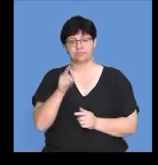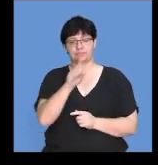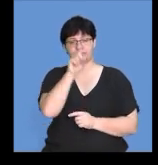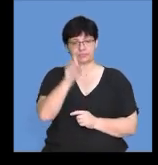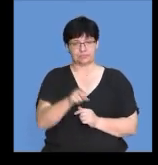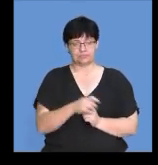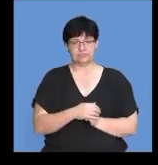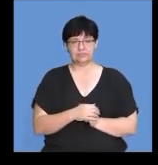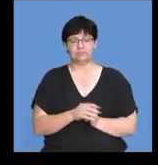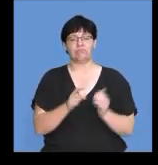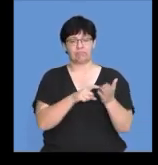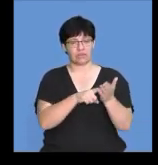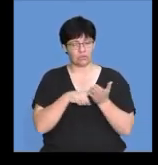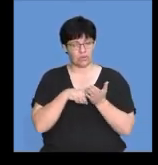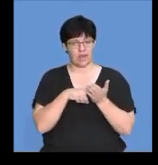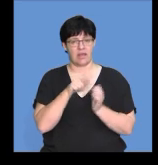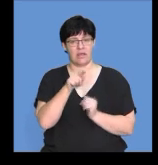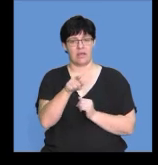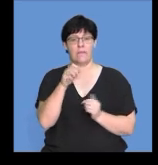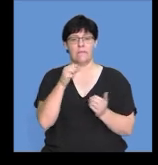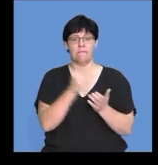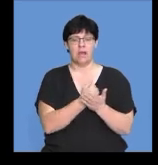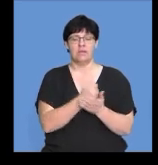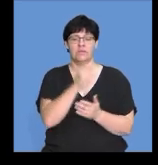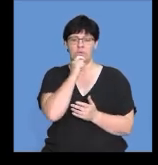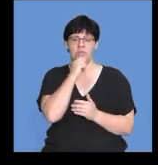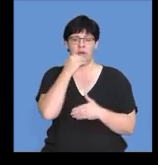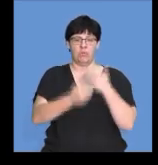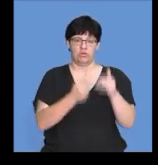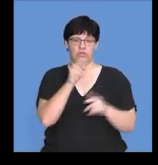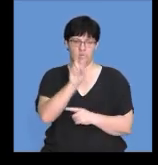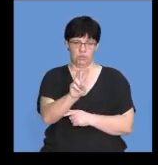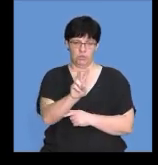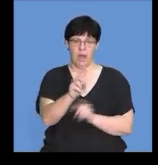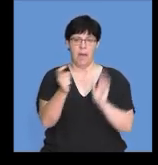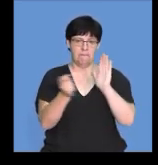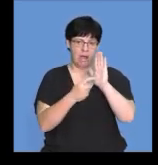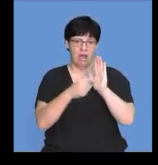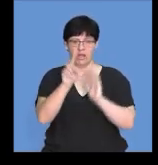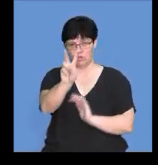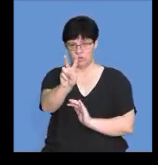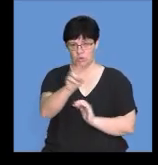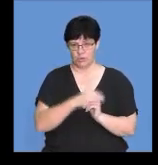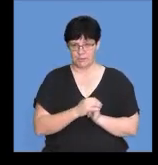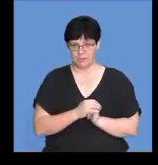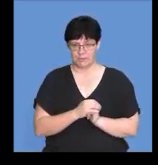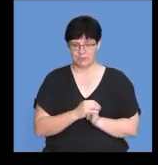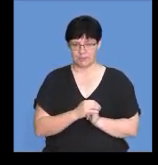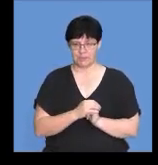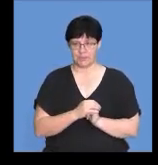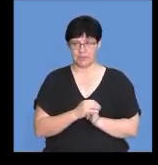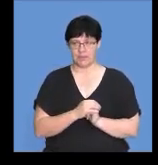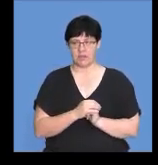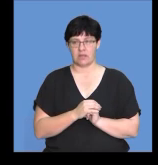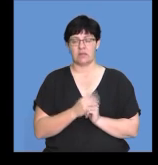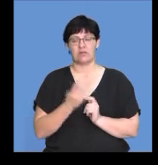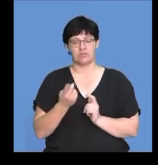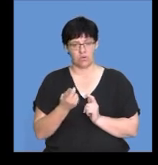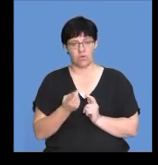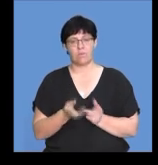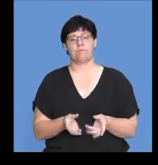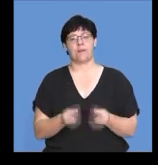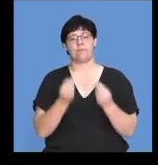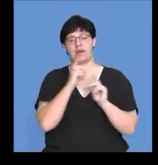question requires you to use two processes. So it's a 2-mark question. It requires us to use two processes to be able